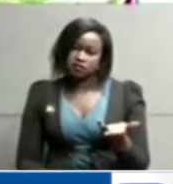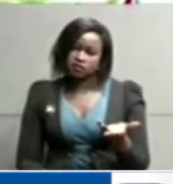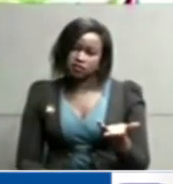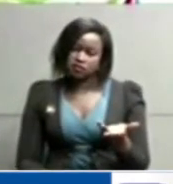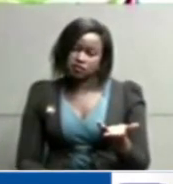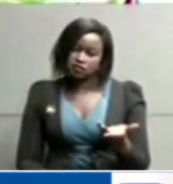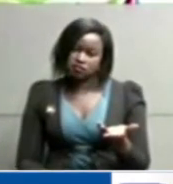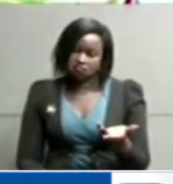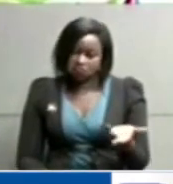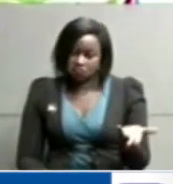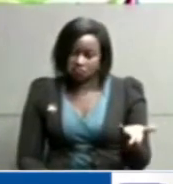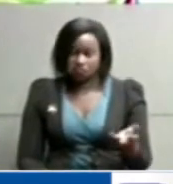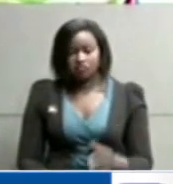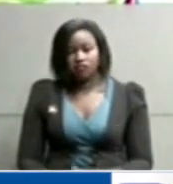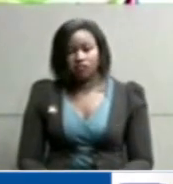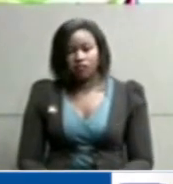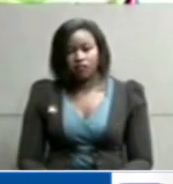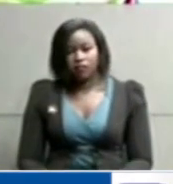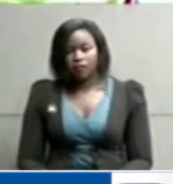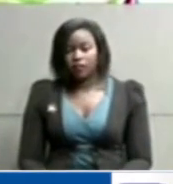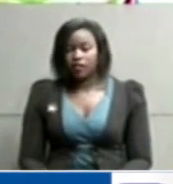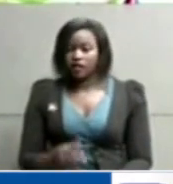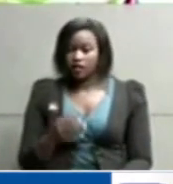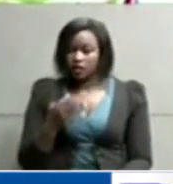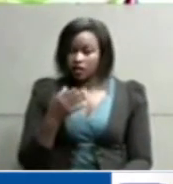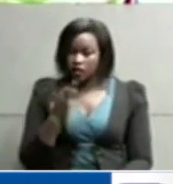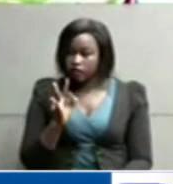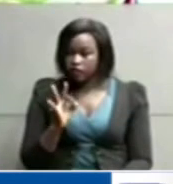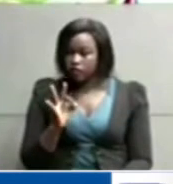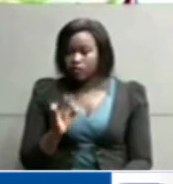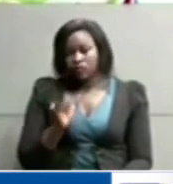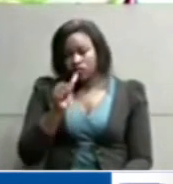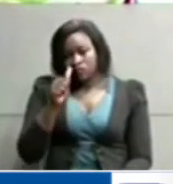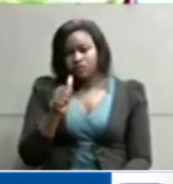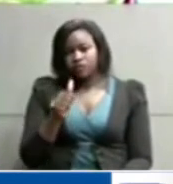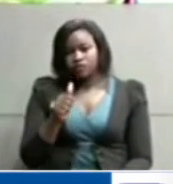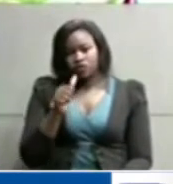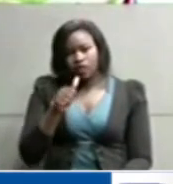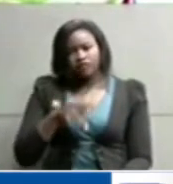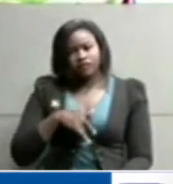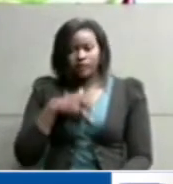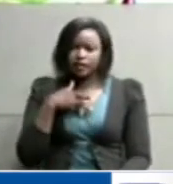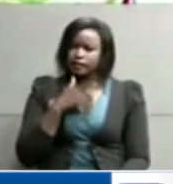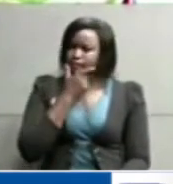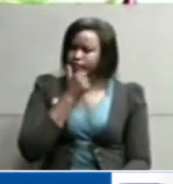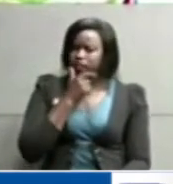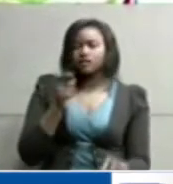your siblings. Isolate yourself and call in the medical people to come and